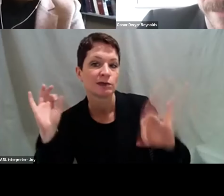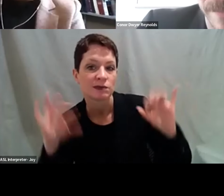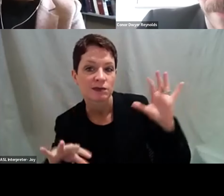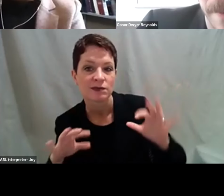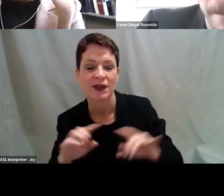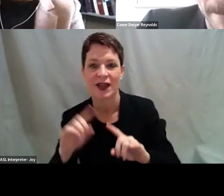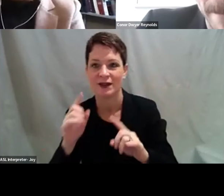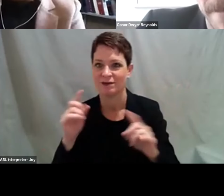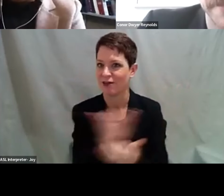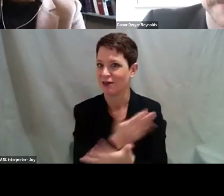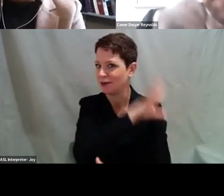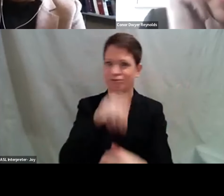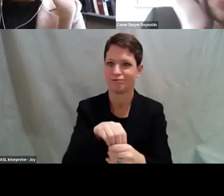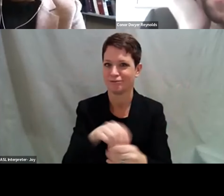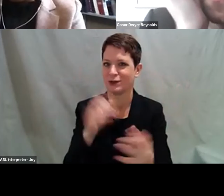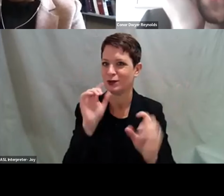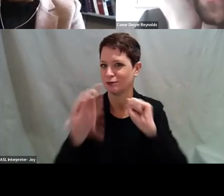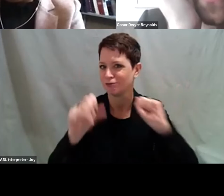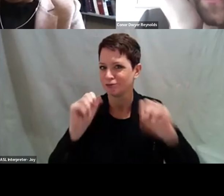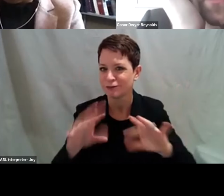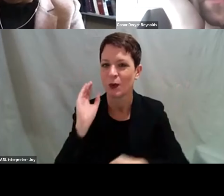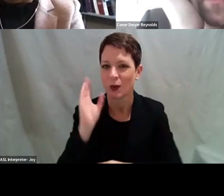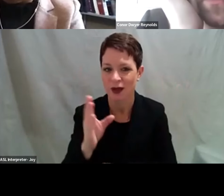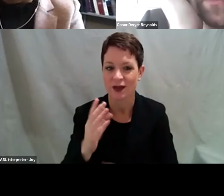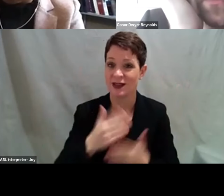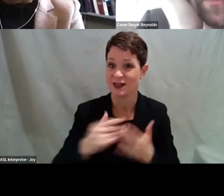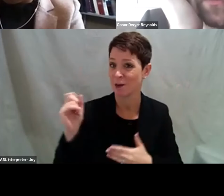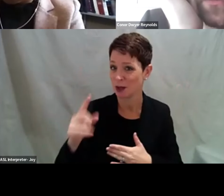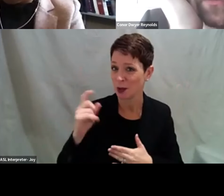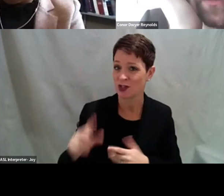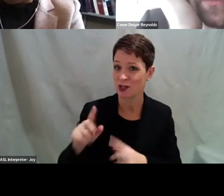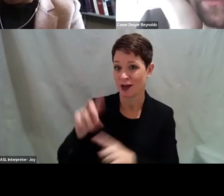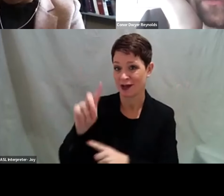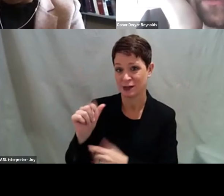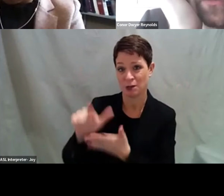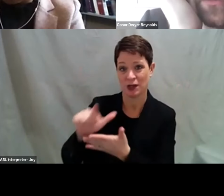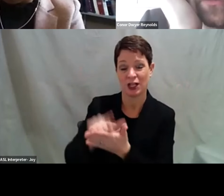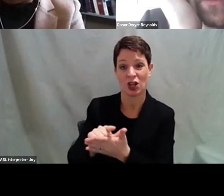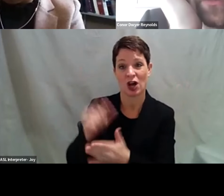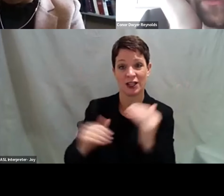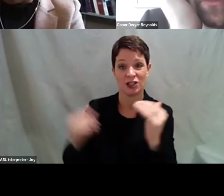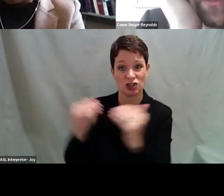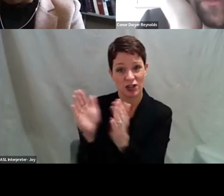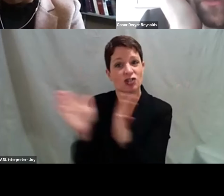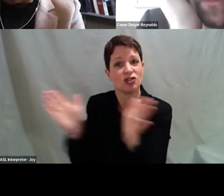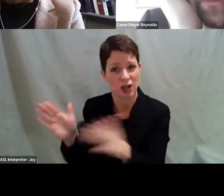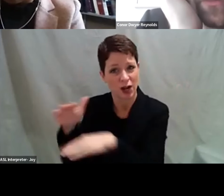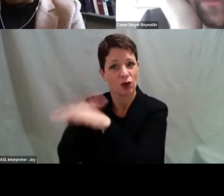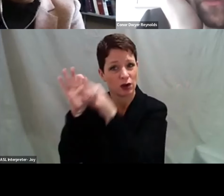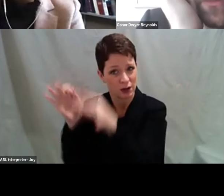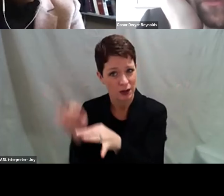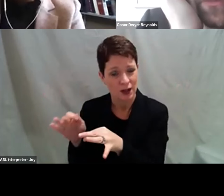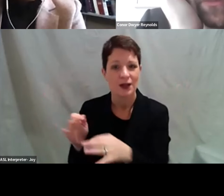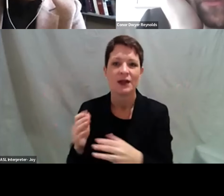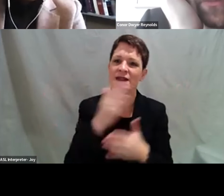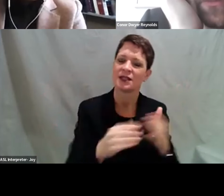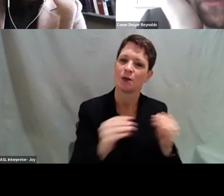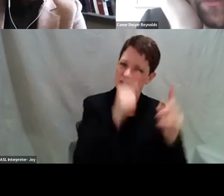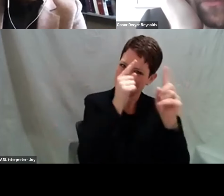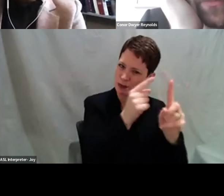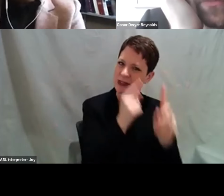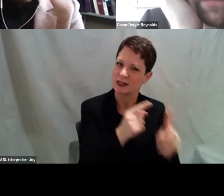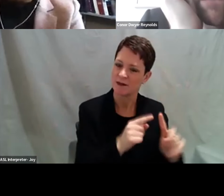in between. And so some of these questions are about disability law and justice more generally, and some are about the